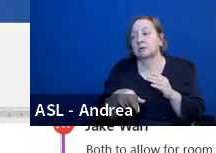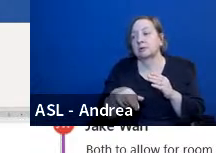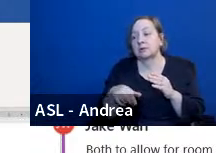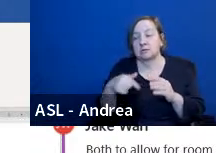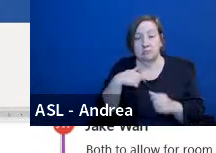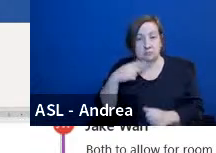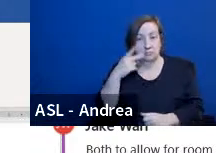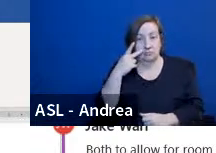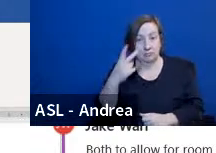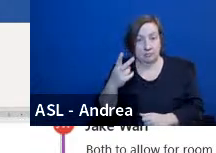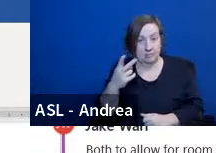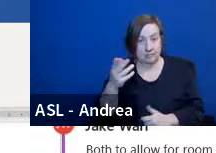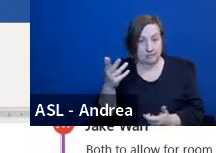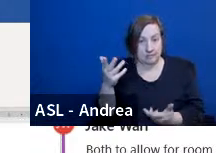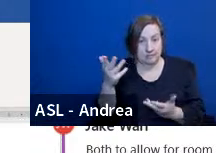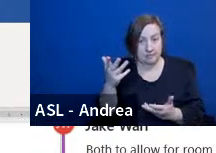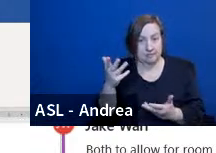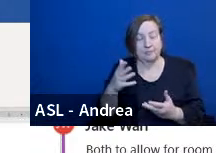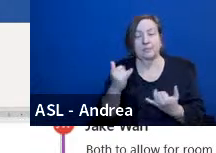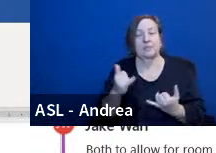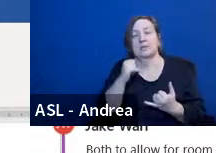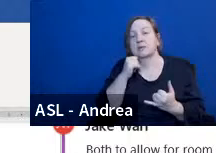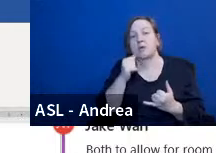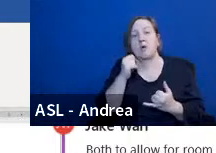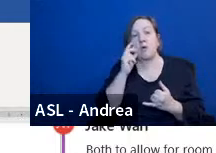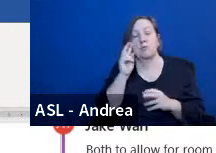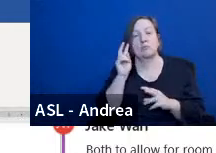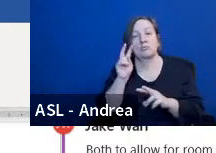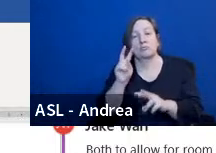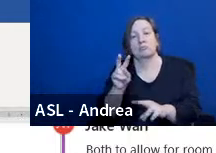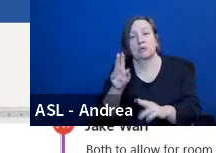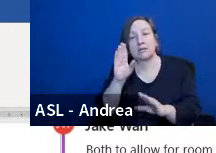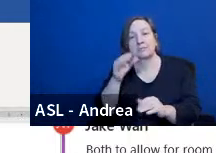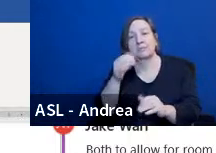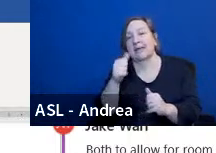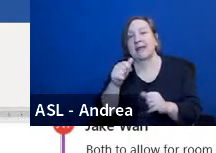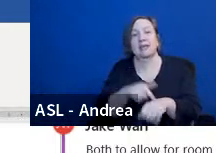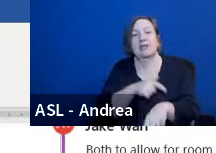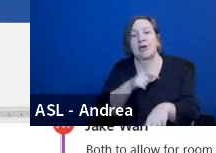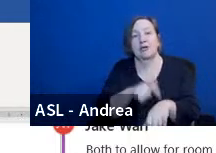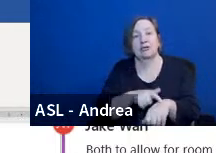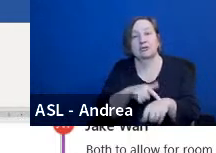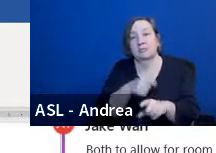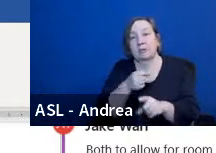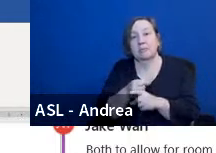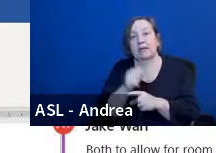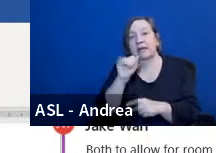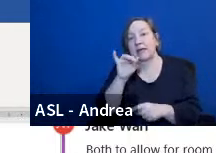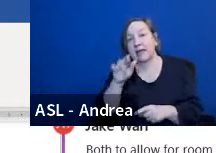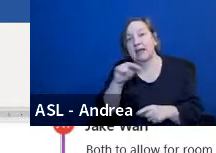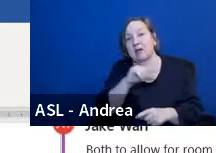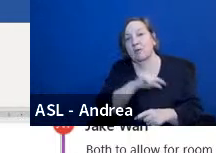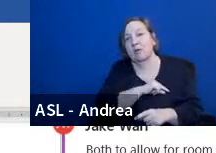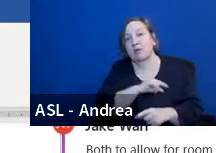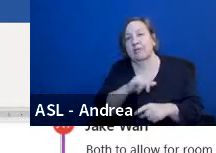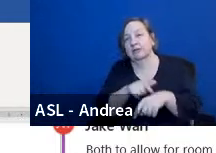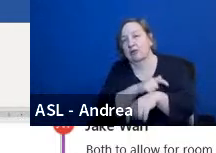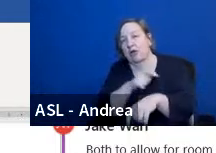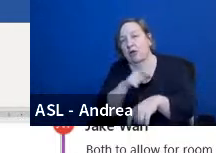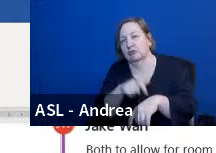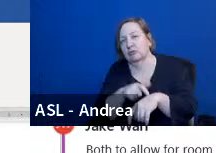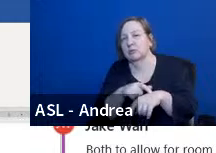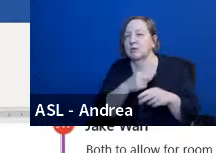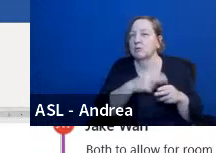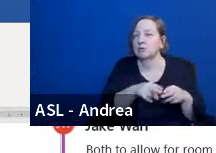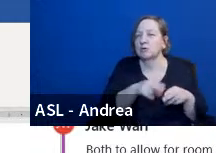I've seen is that they're currently not projecting to be any long-term impacts on air quality, but that's long-term. So there's also the